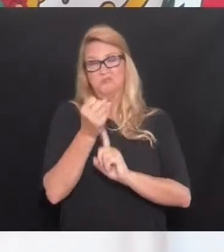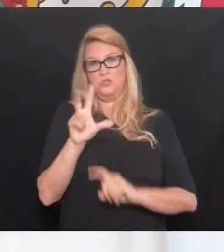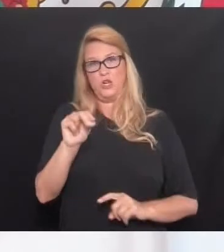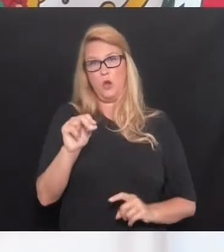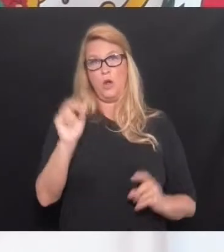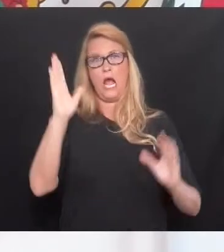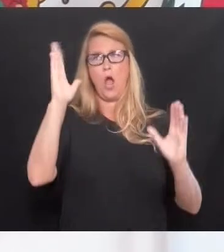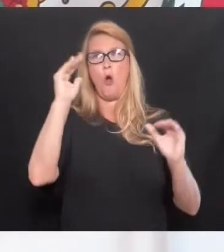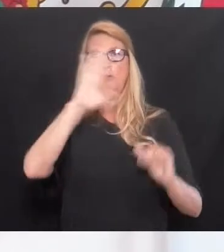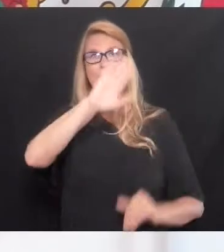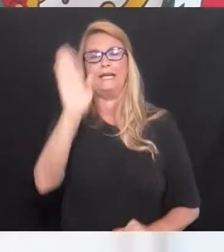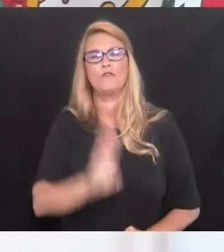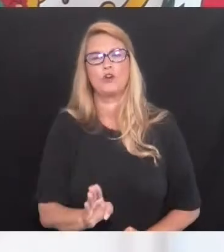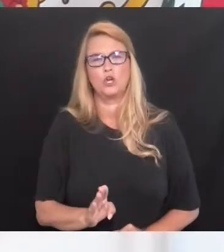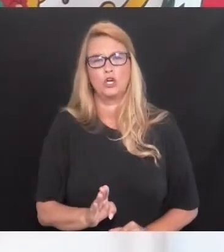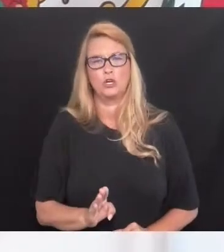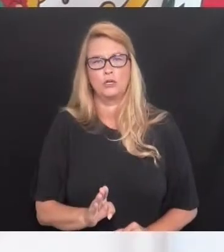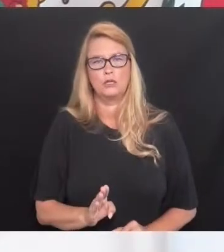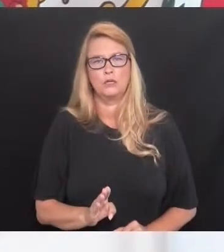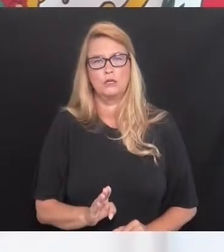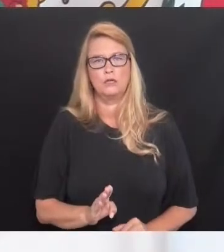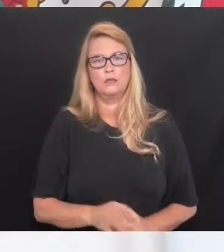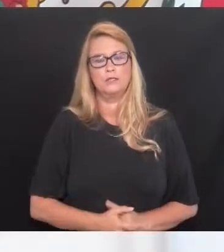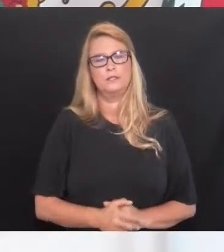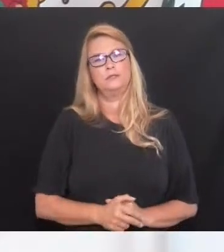never. But